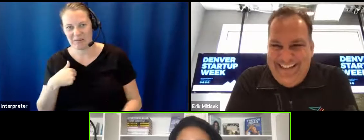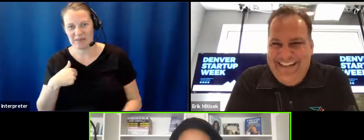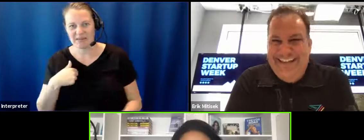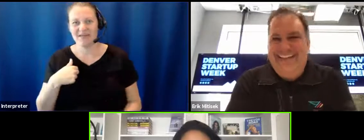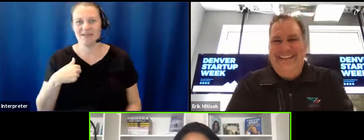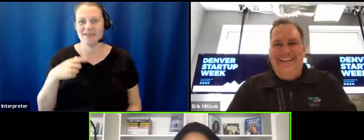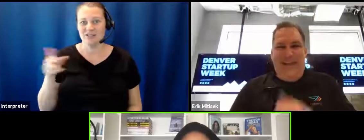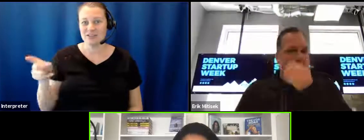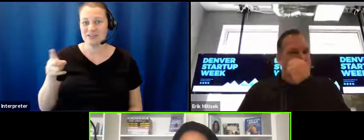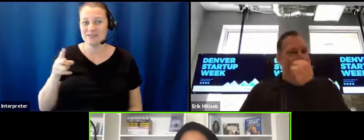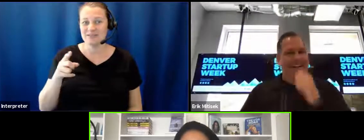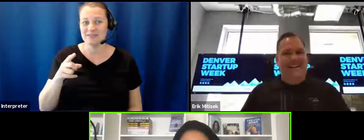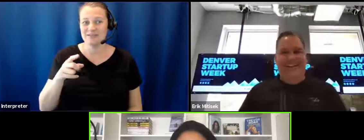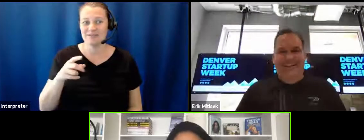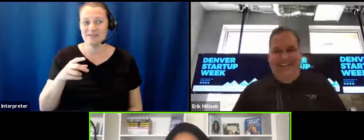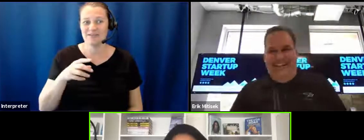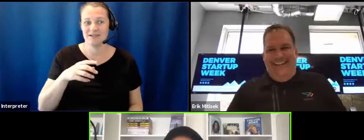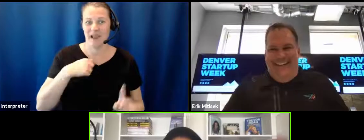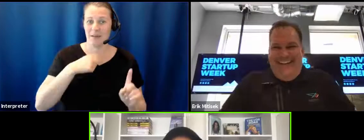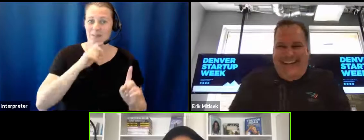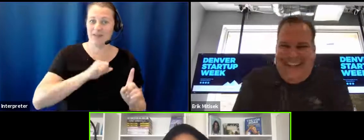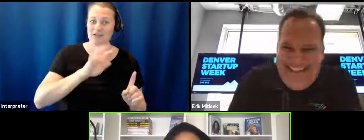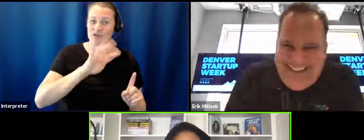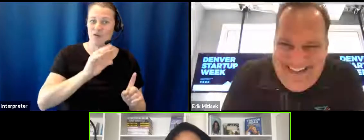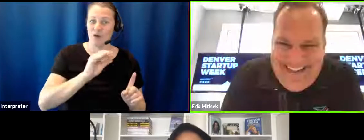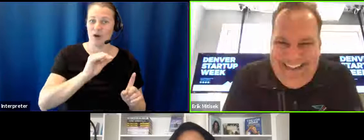40, she would whip me.